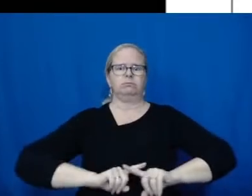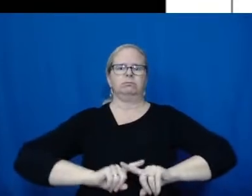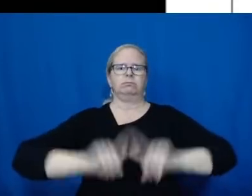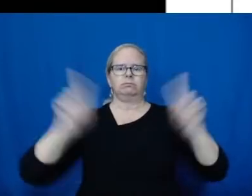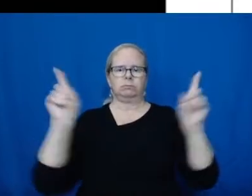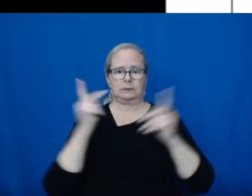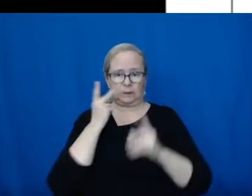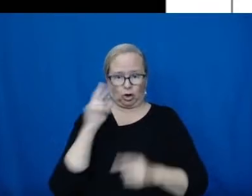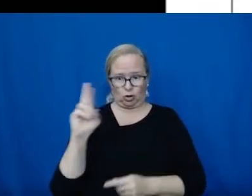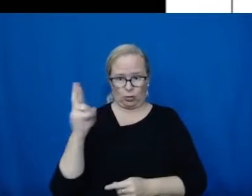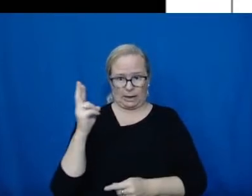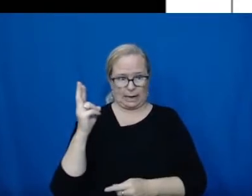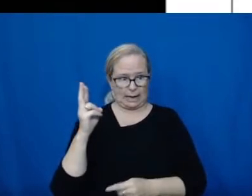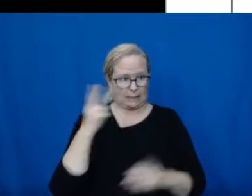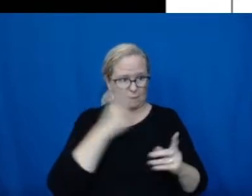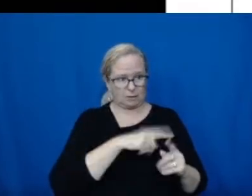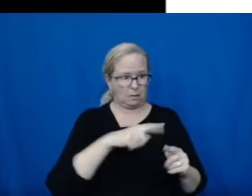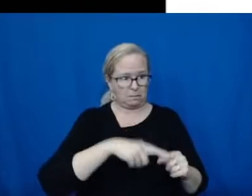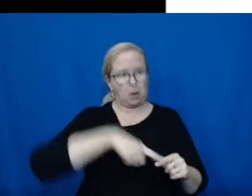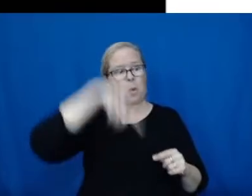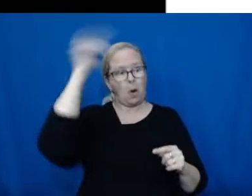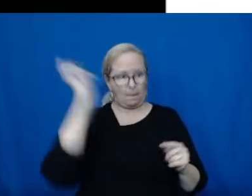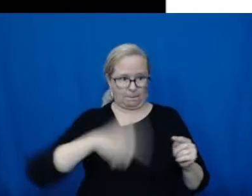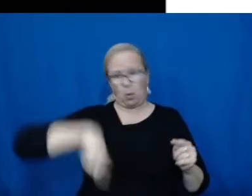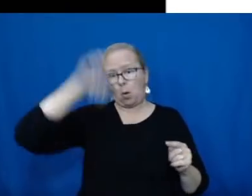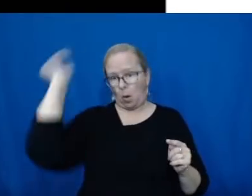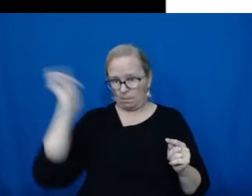smaller. Next slide.